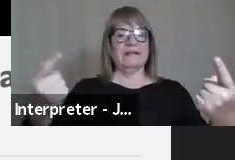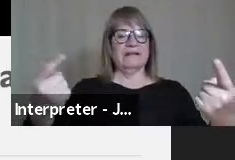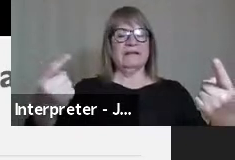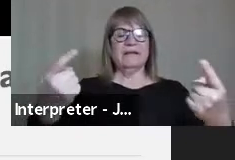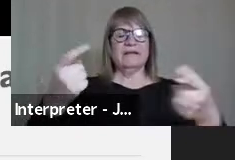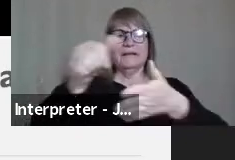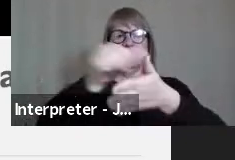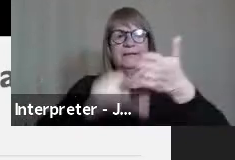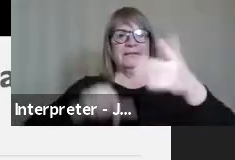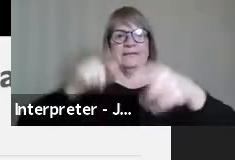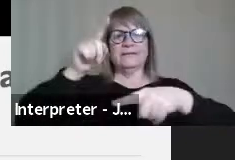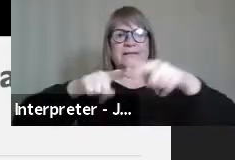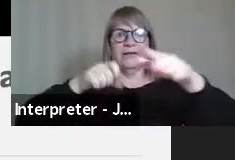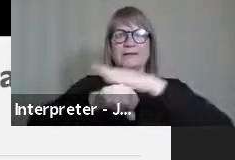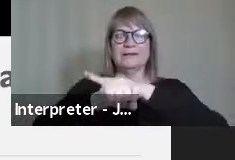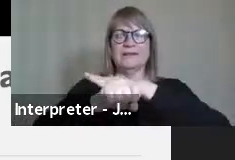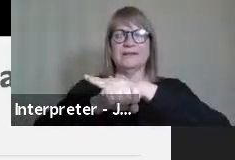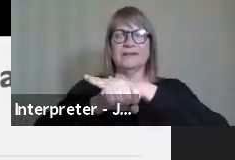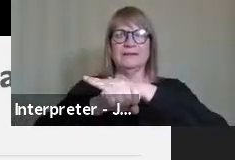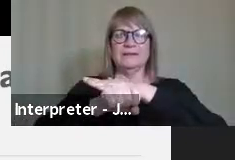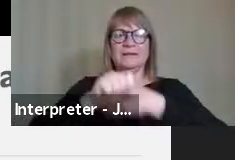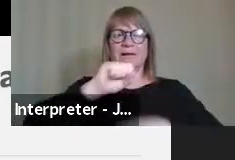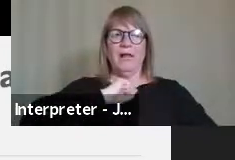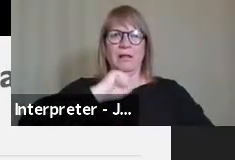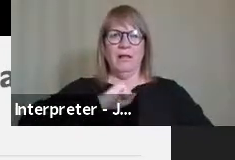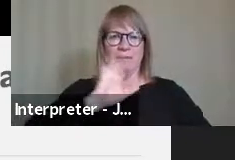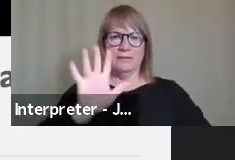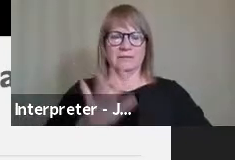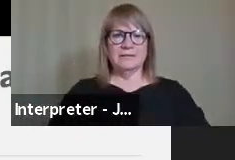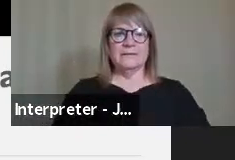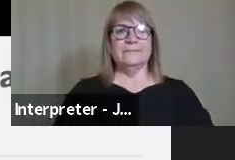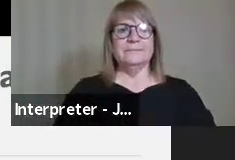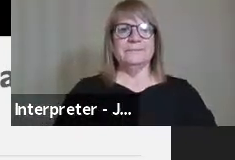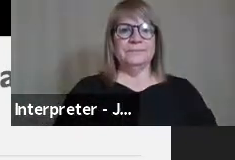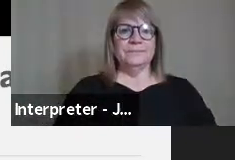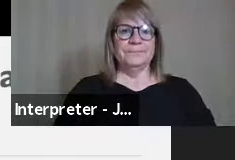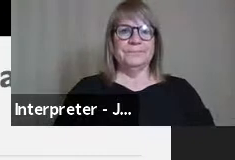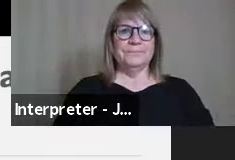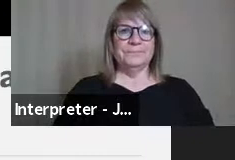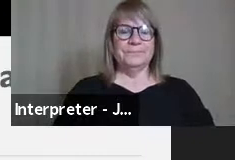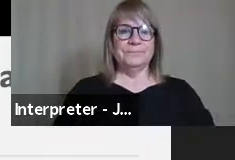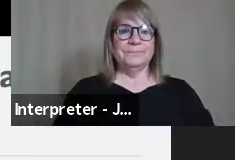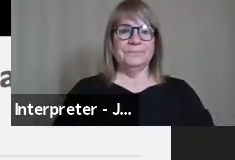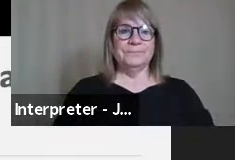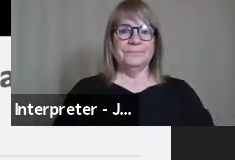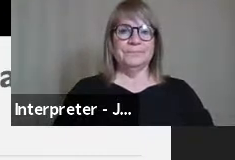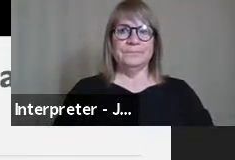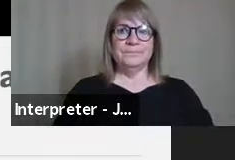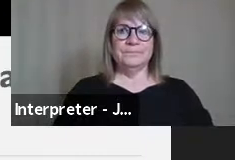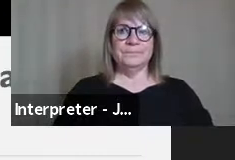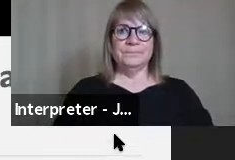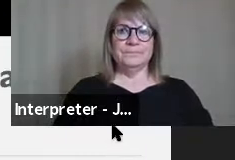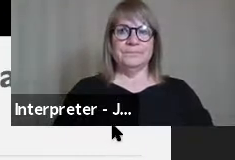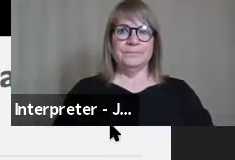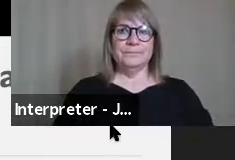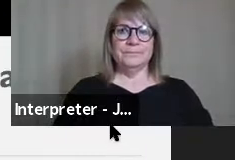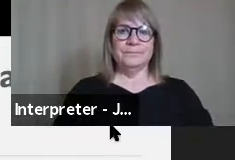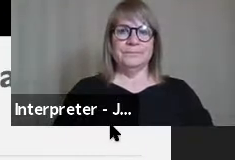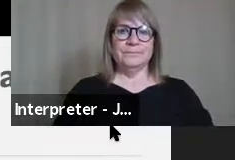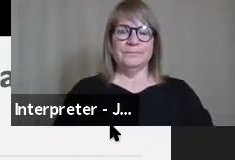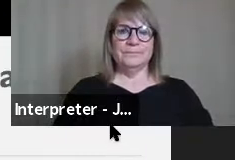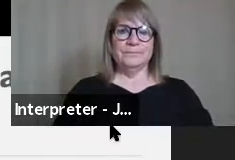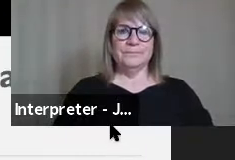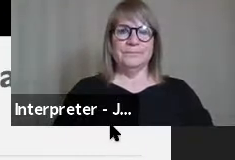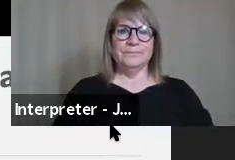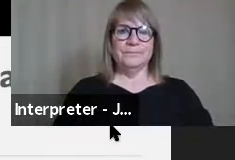uh place and it was also um it